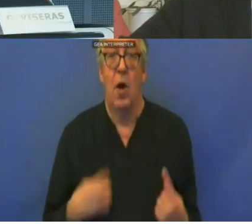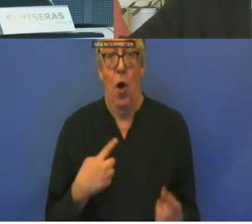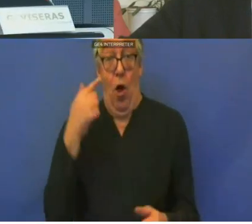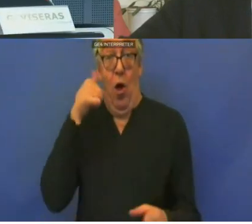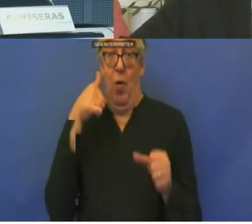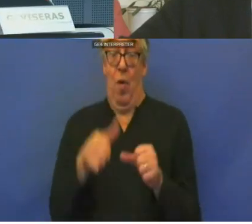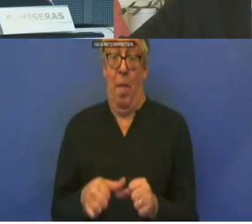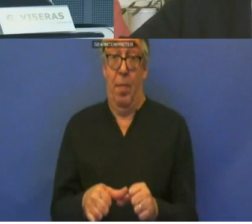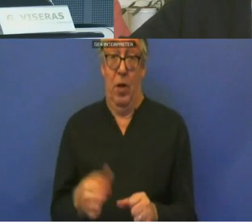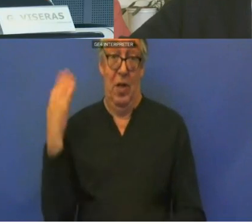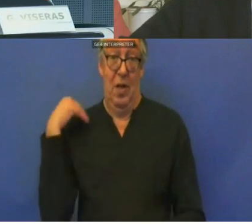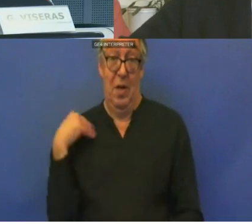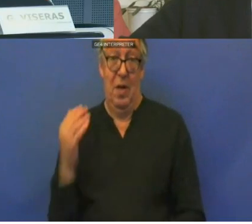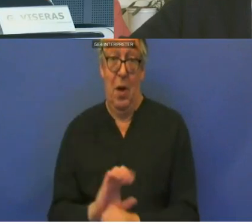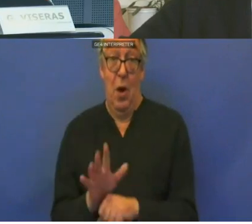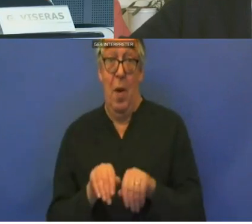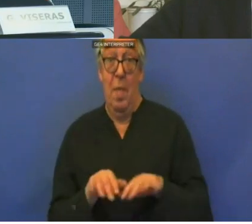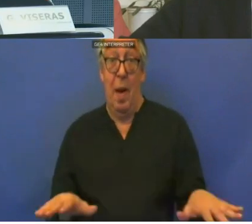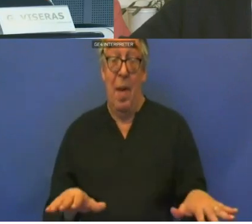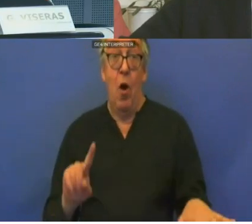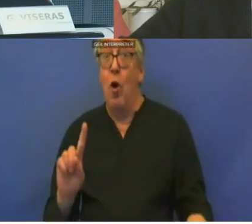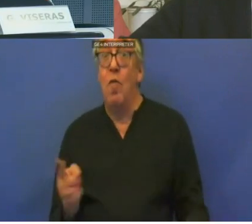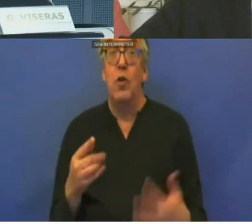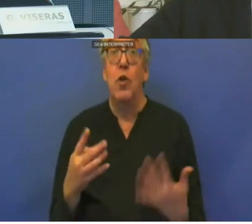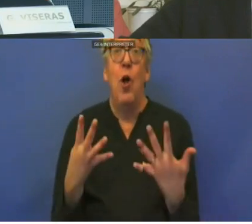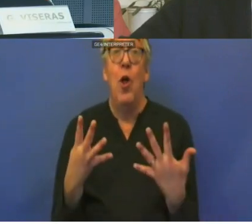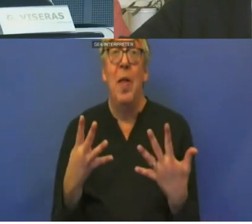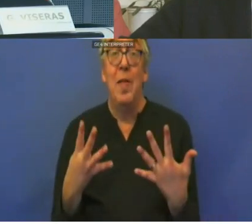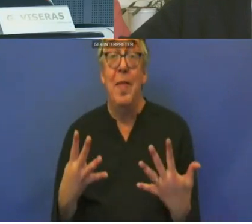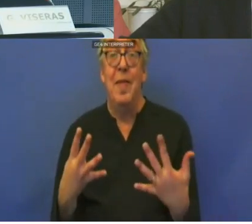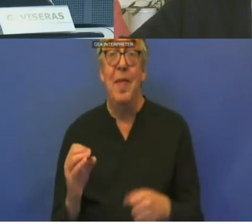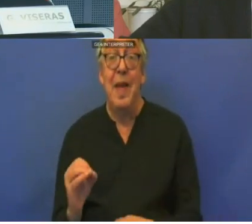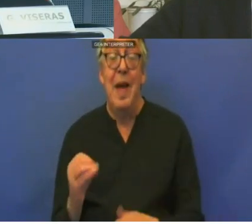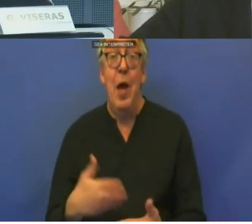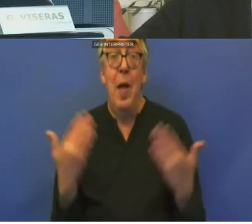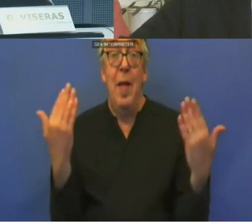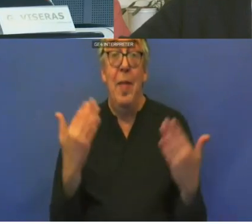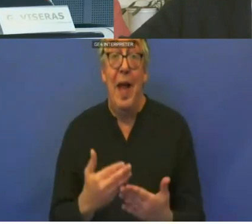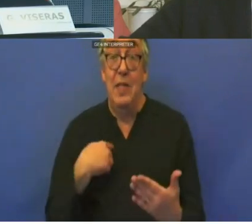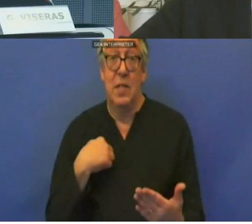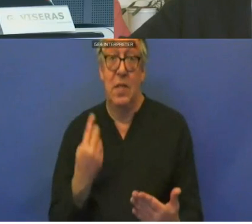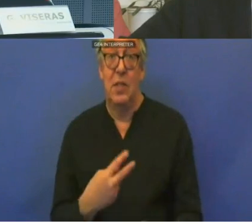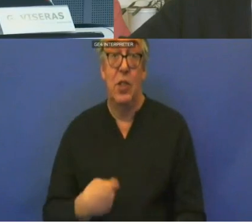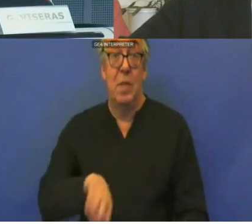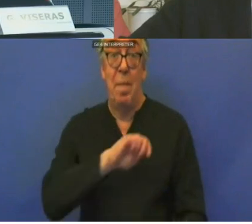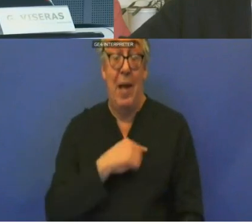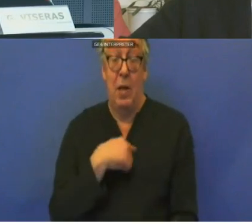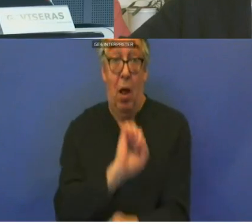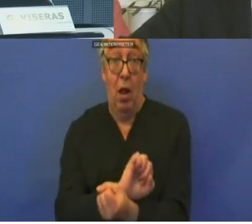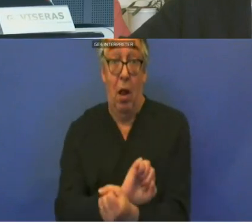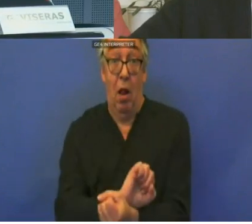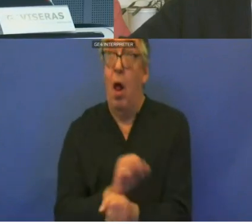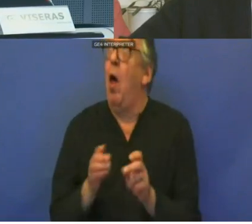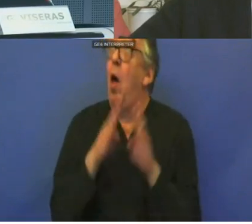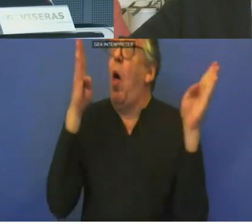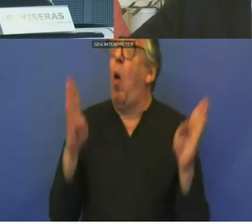the beginning of the pandemic, where we couldn't even go out to buy groceries at home in Spain, and how difficult it was for us